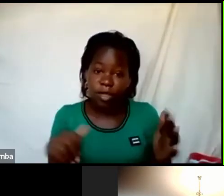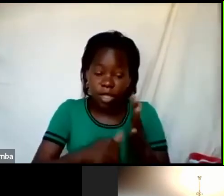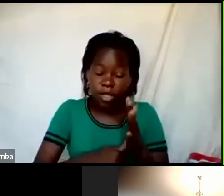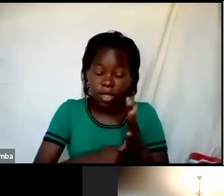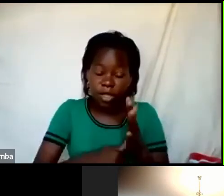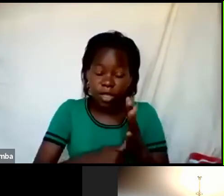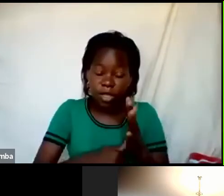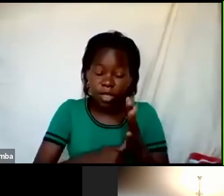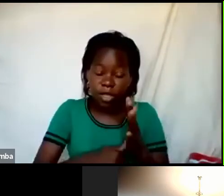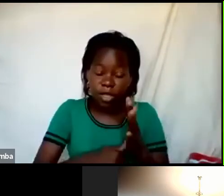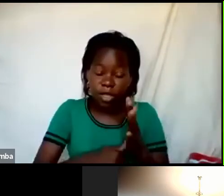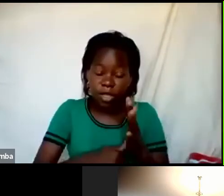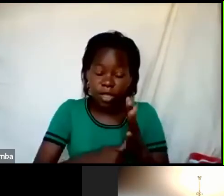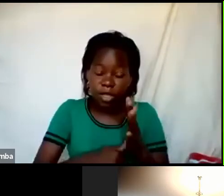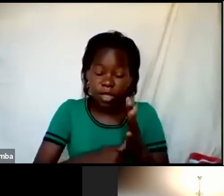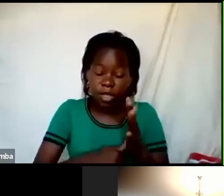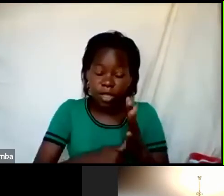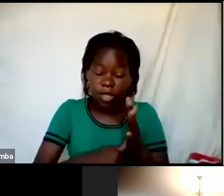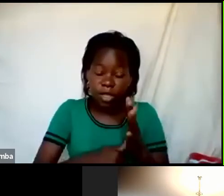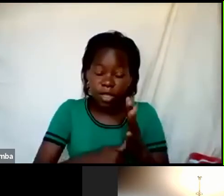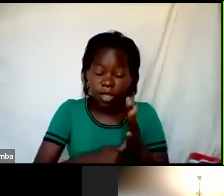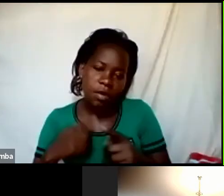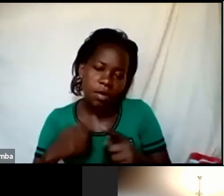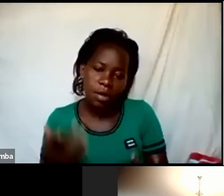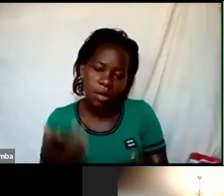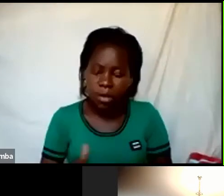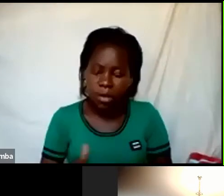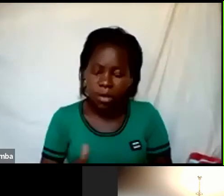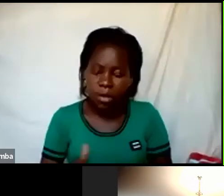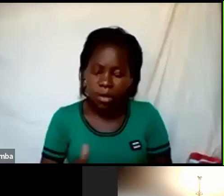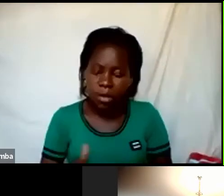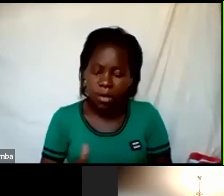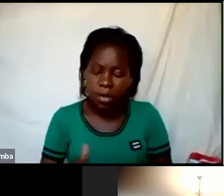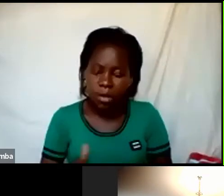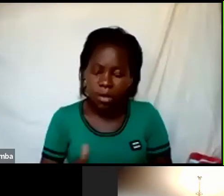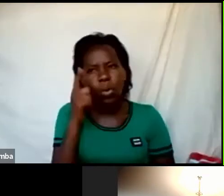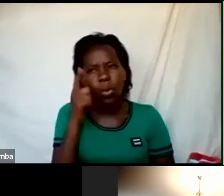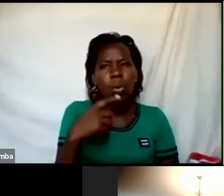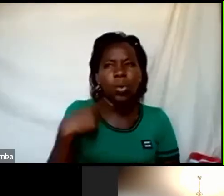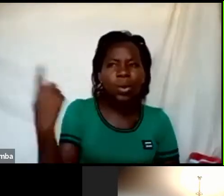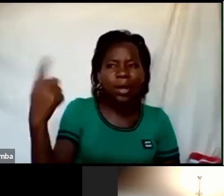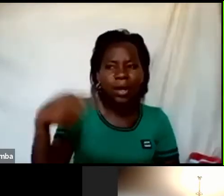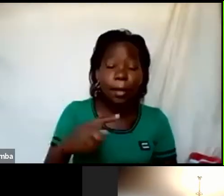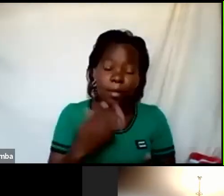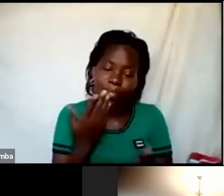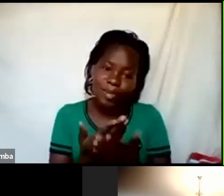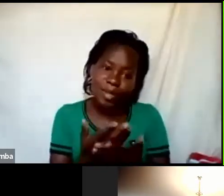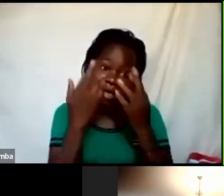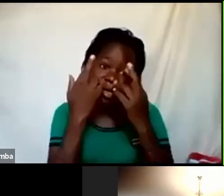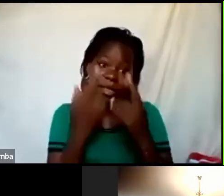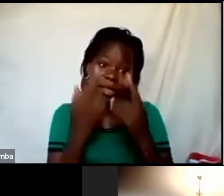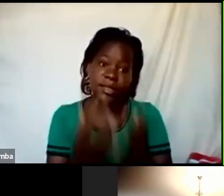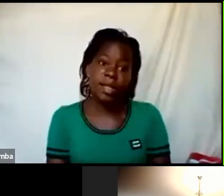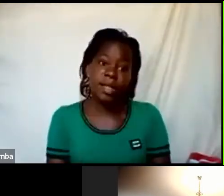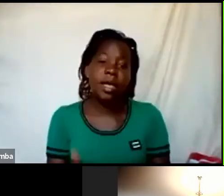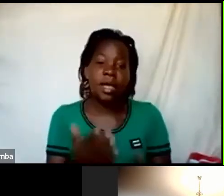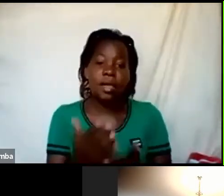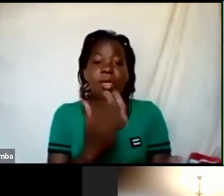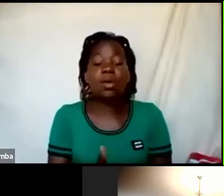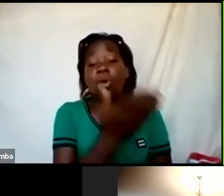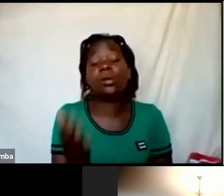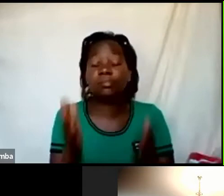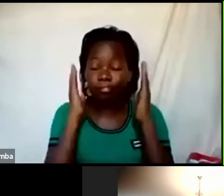your friend and yourself, and you're wondering, who will I ever talk to? But please start, because the odds are on your side that